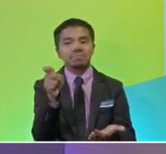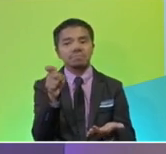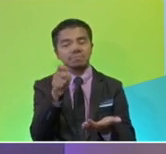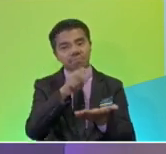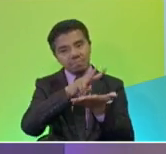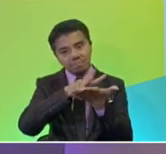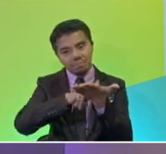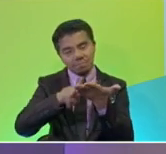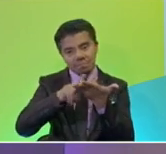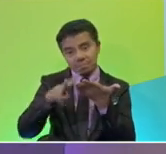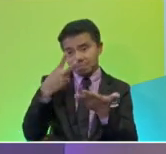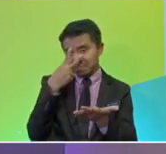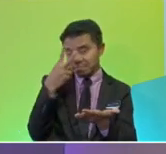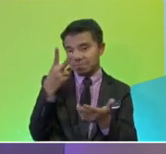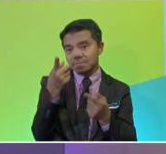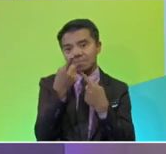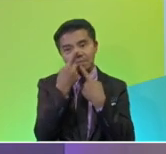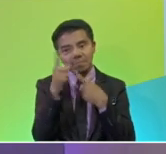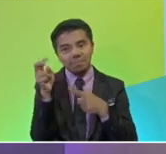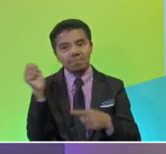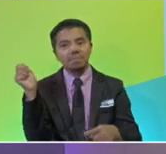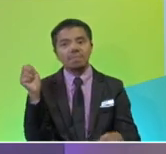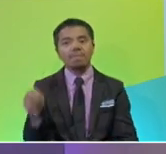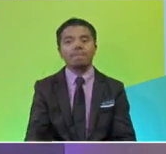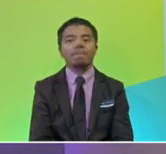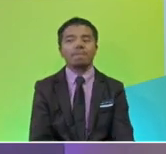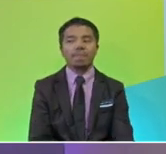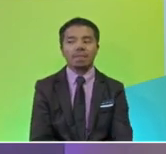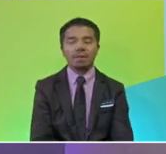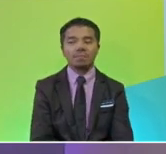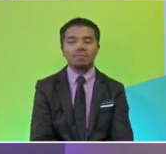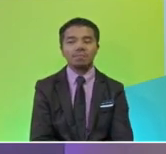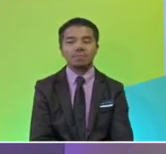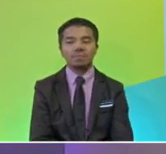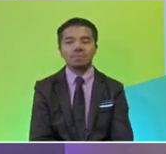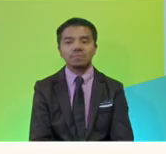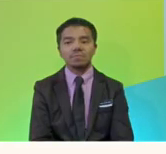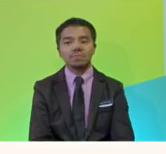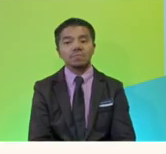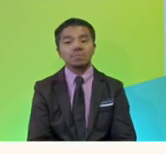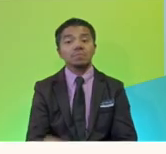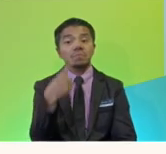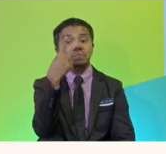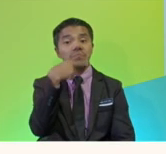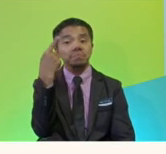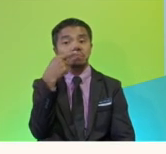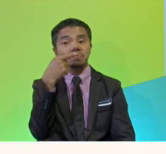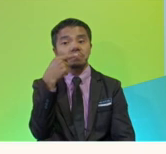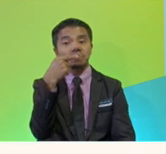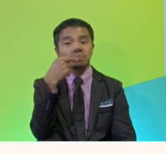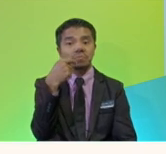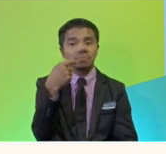for. Okay. So like in this case, we're going to read the first question, which is who plans to try a new sport